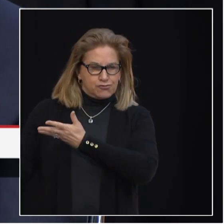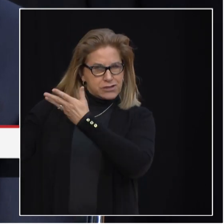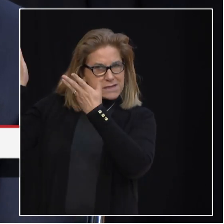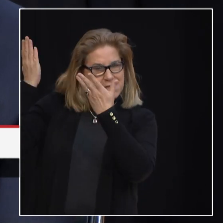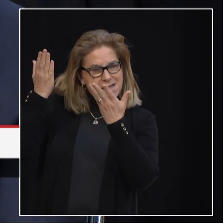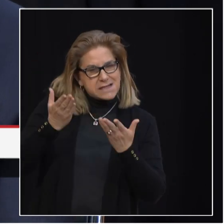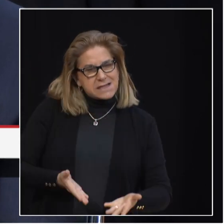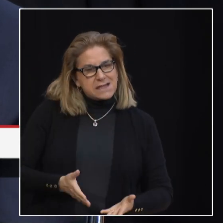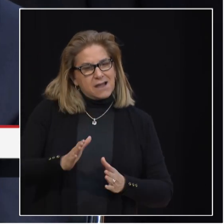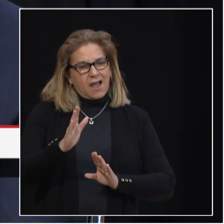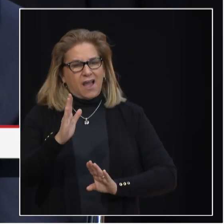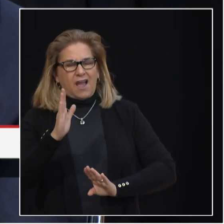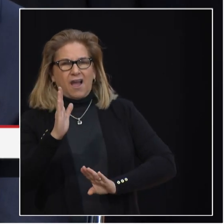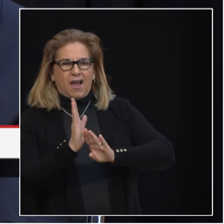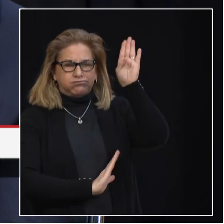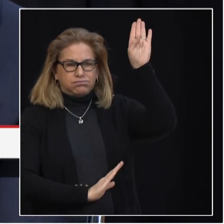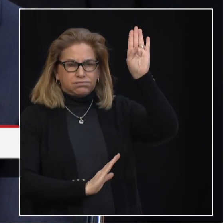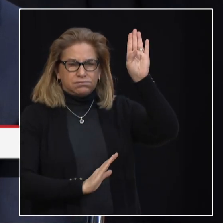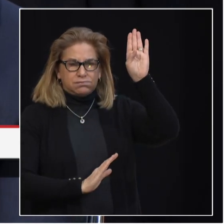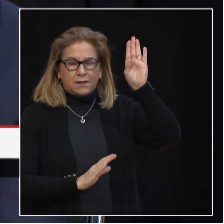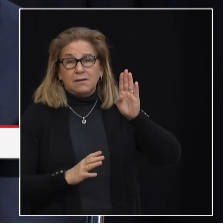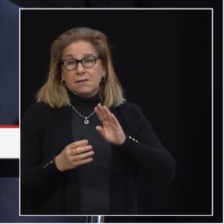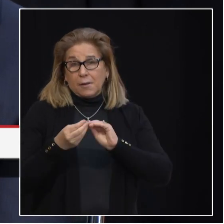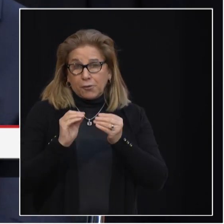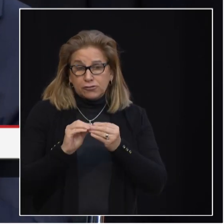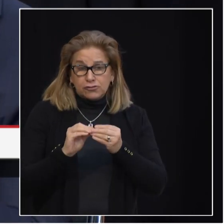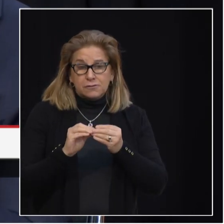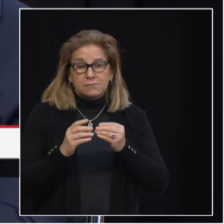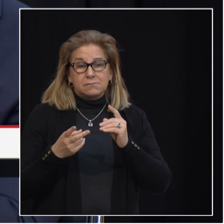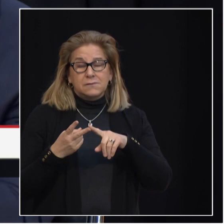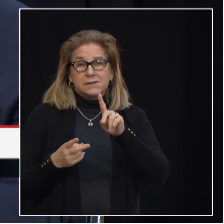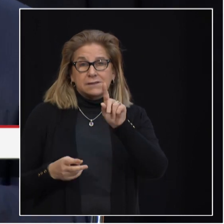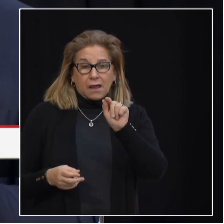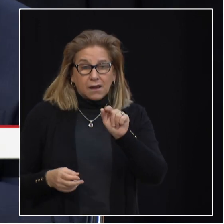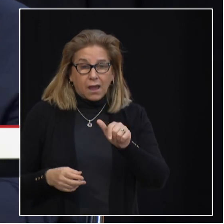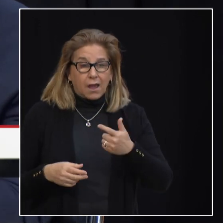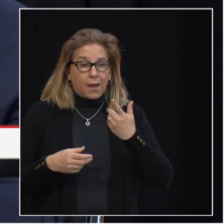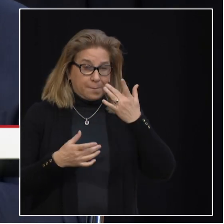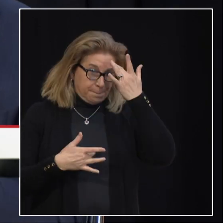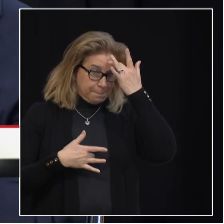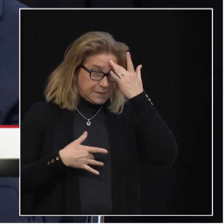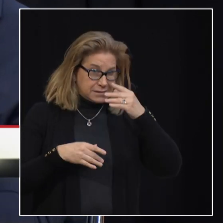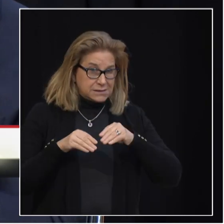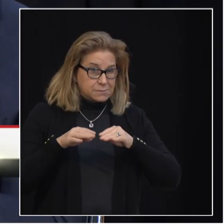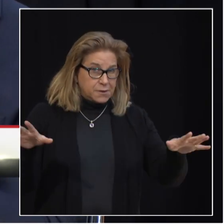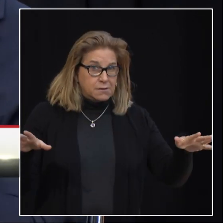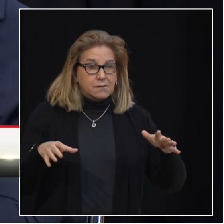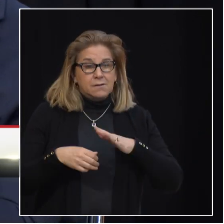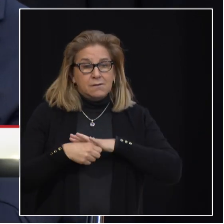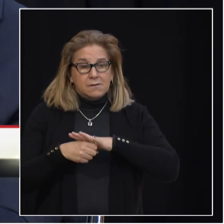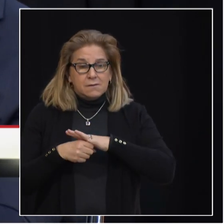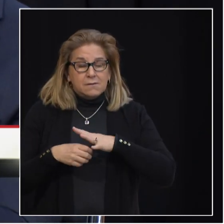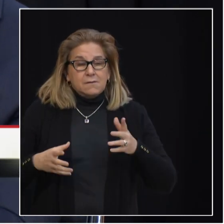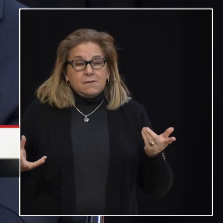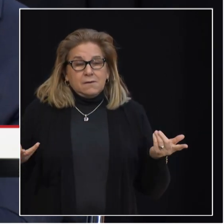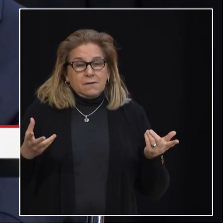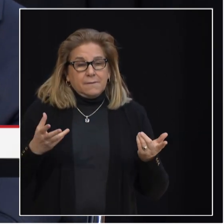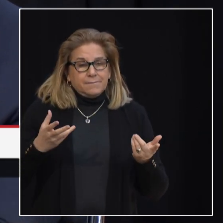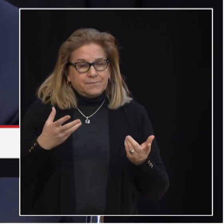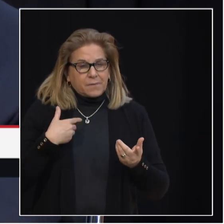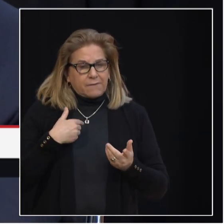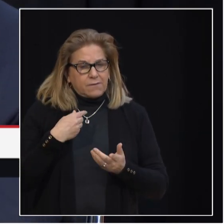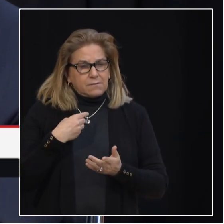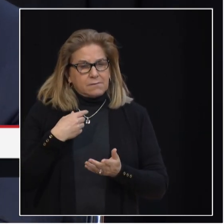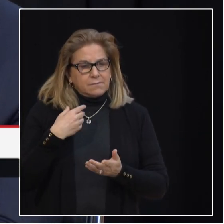data, pre-pandemic, our net fiscal impact just for the 1 square mile that the downtown DC Business Improvement District